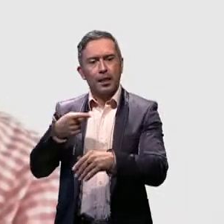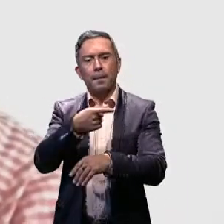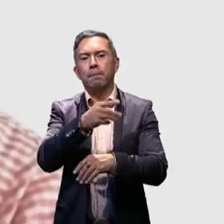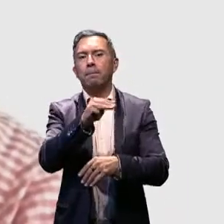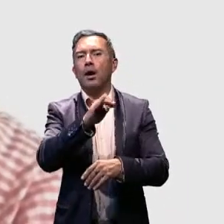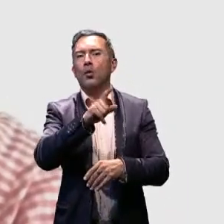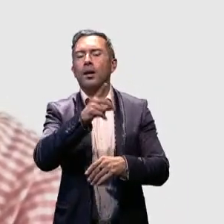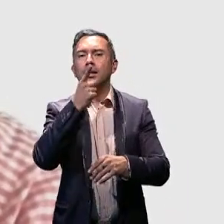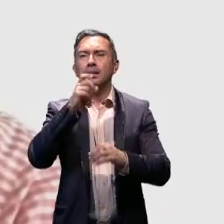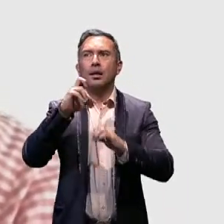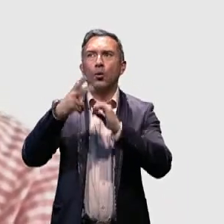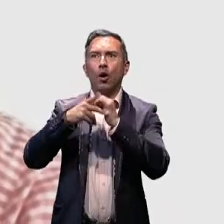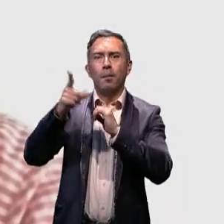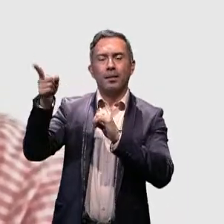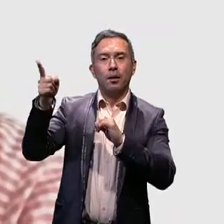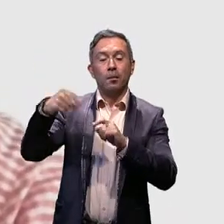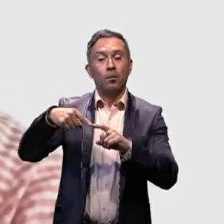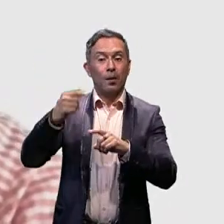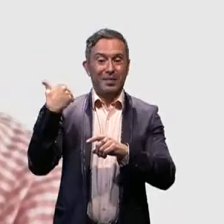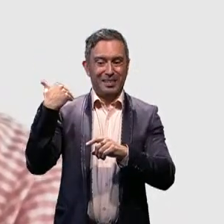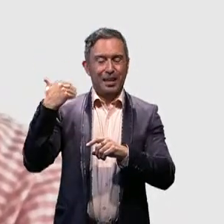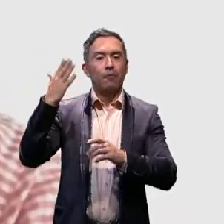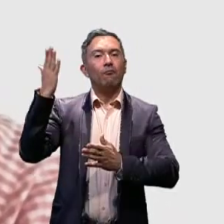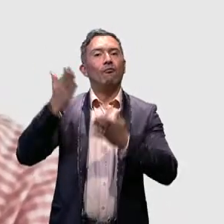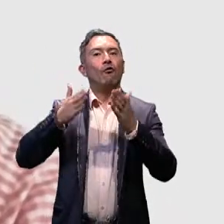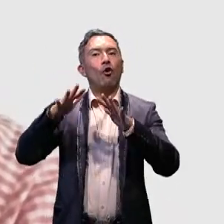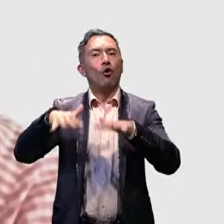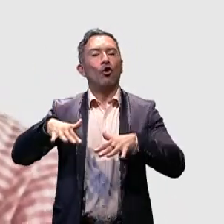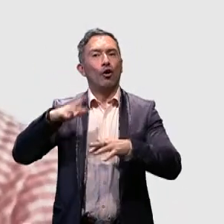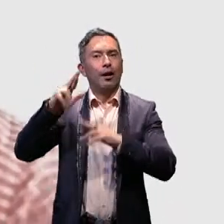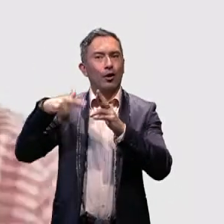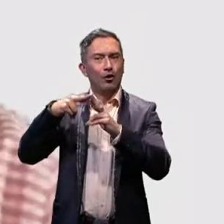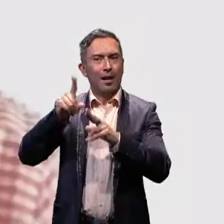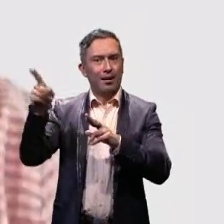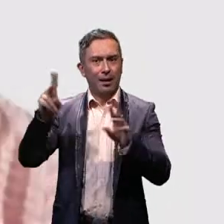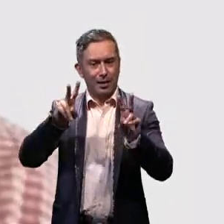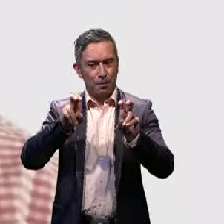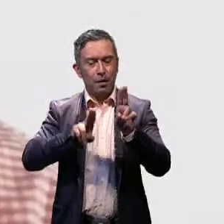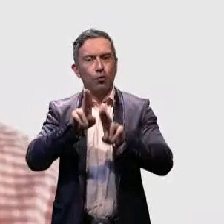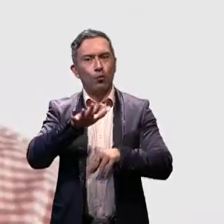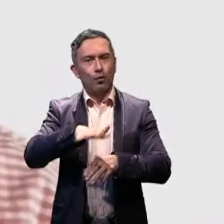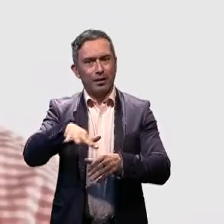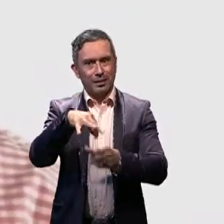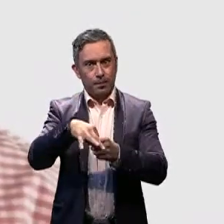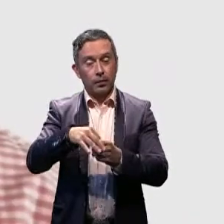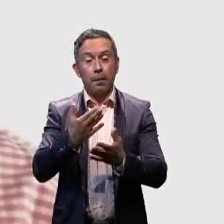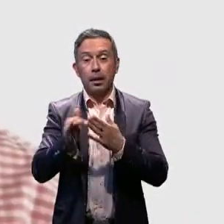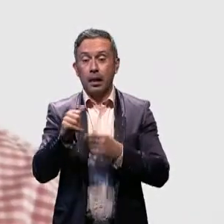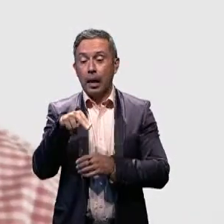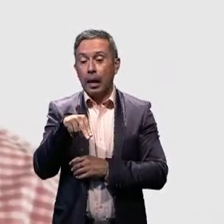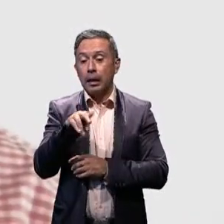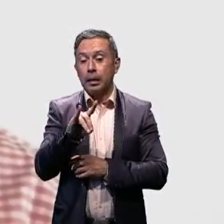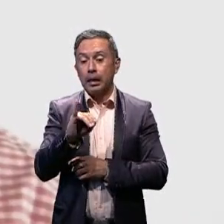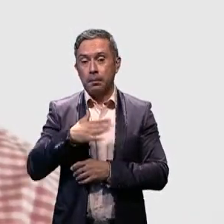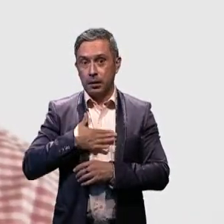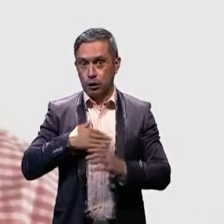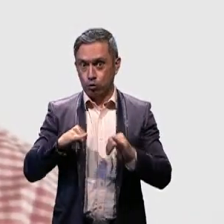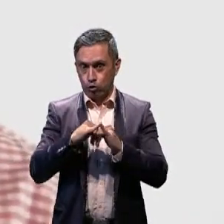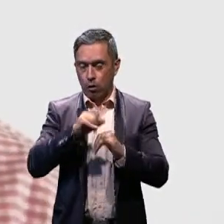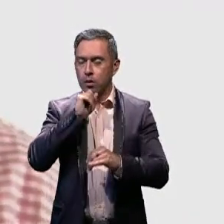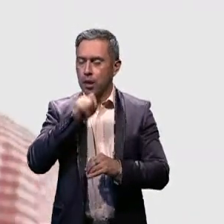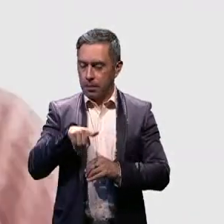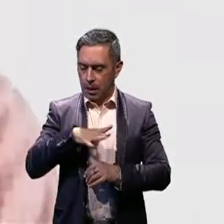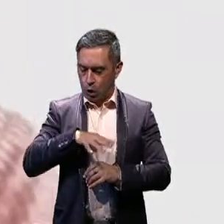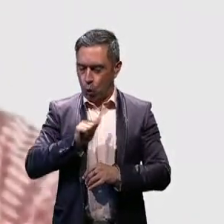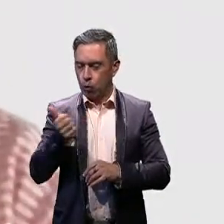mentioning, that Europeans were saying in the regional forum, the expansion of this culture. But we